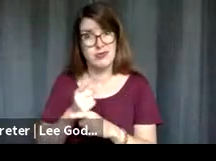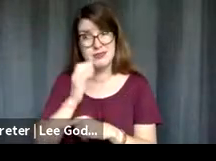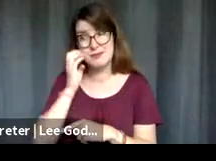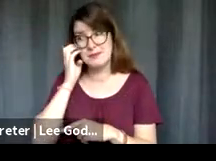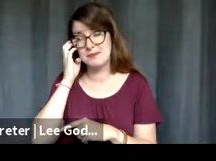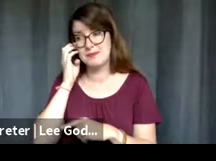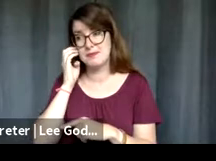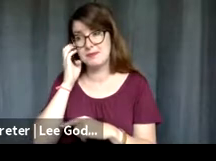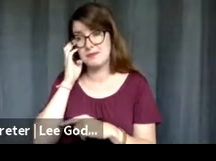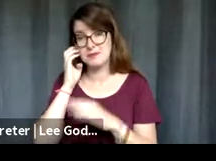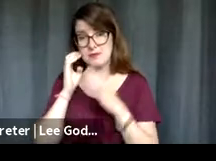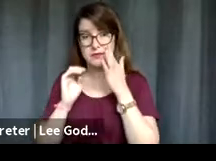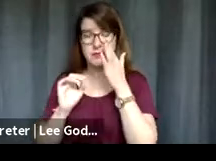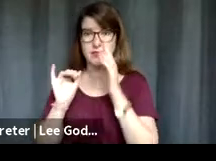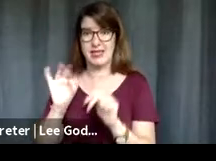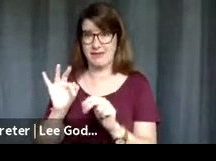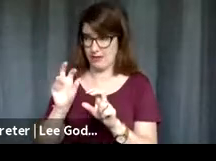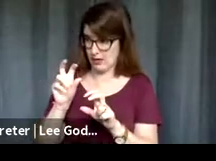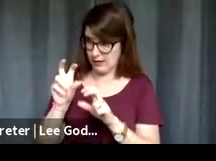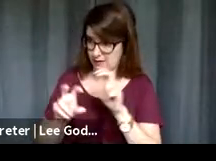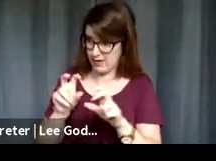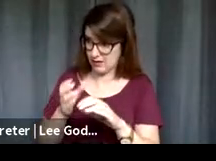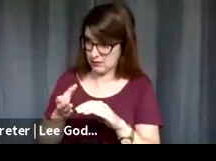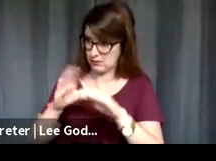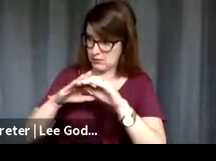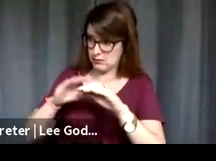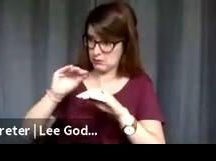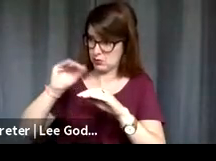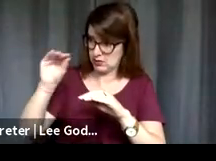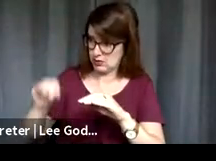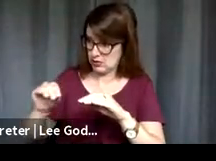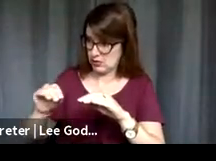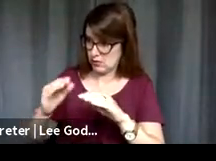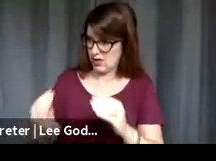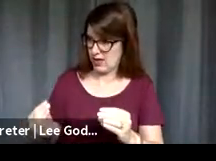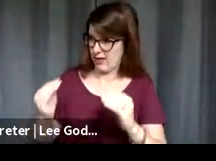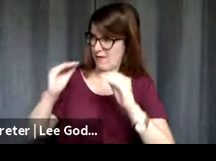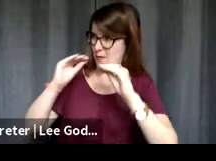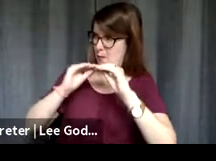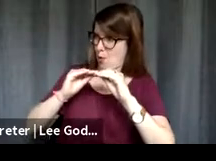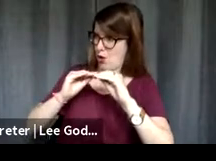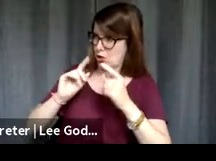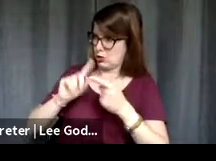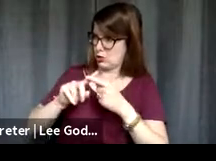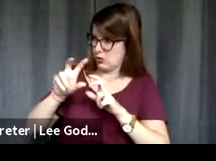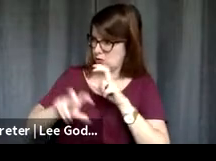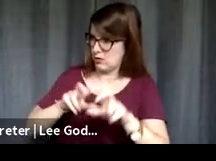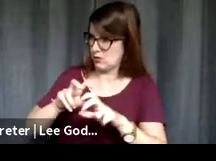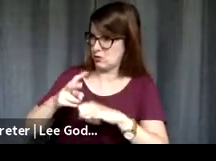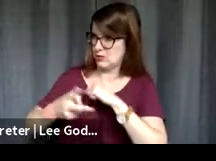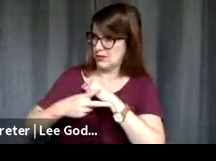mean, then if I invest a greater percent, I will have more to invest, more to save for